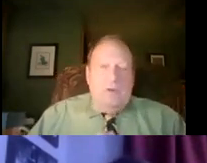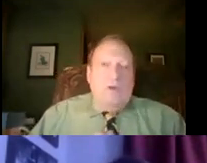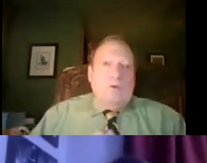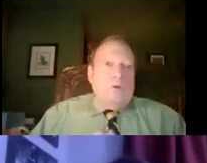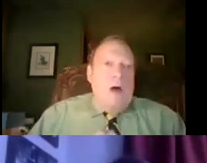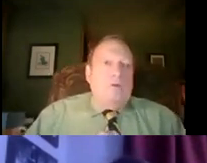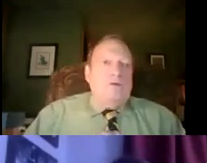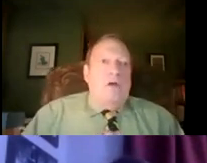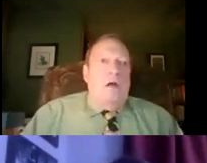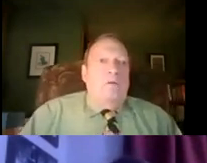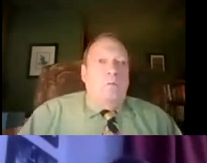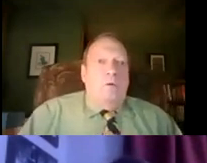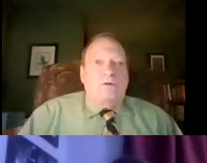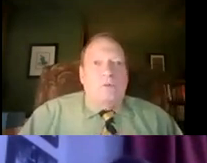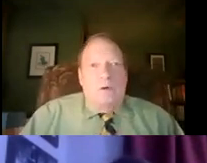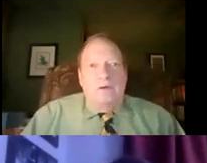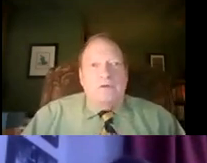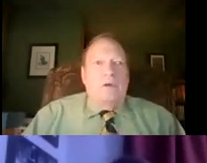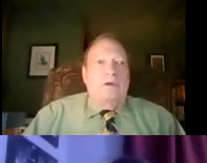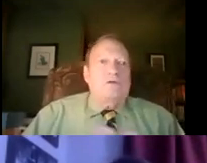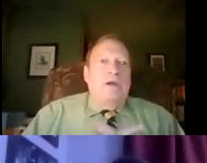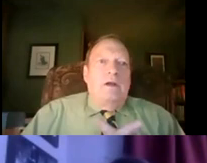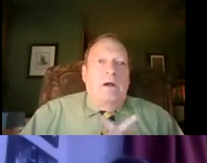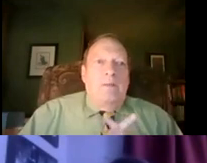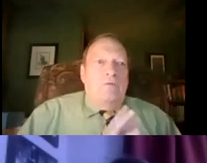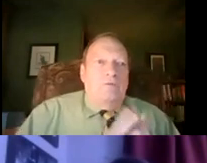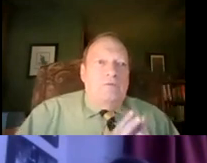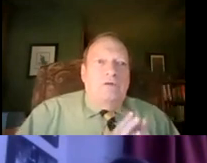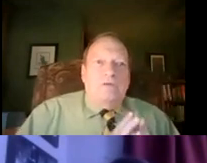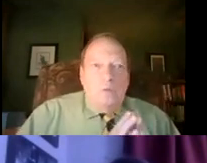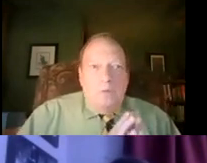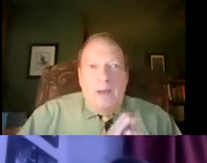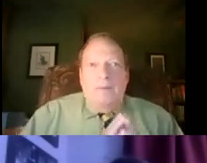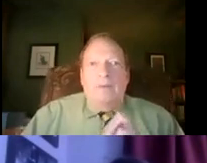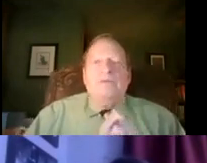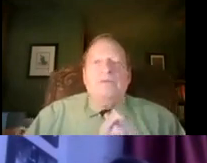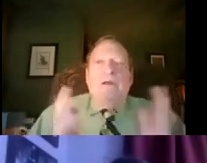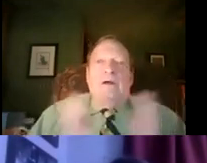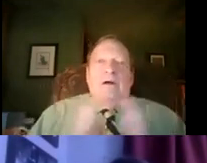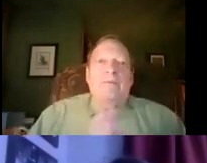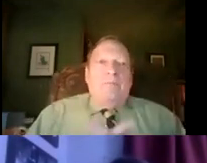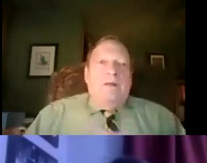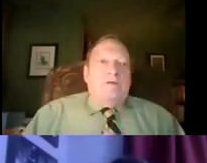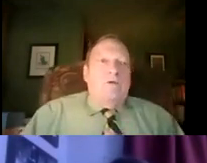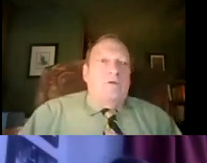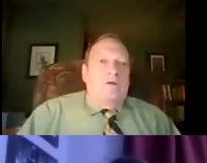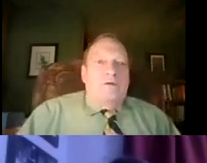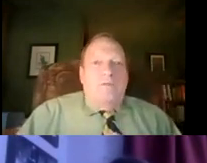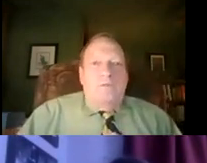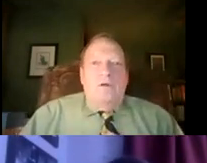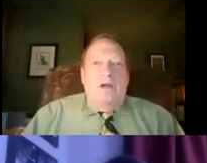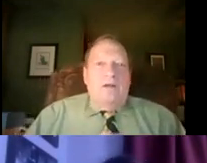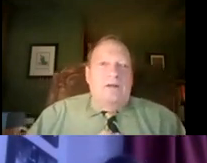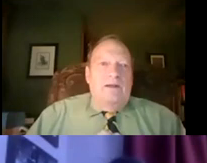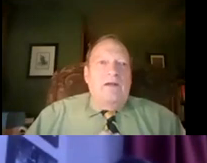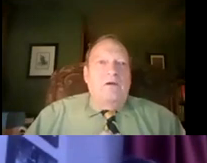in digital commons, numerous oral histories, about 50 student papers. So if you'd